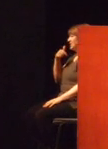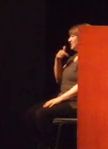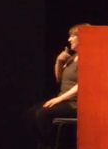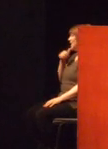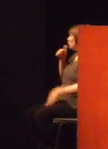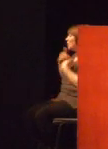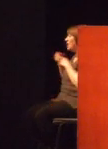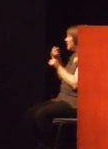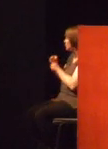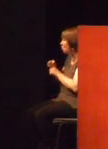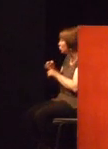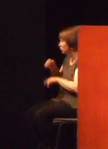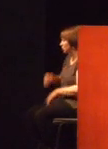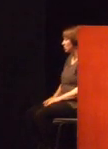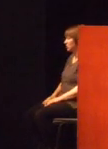So